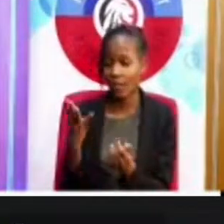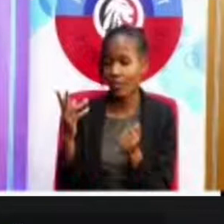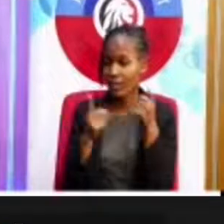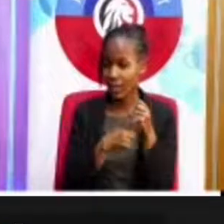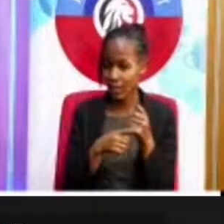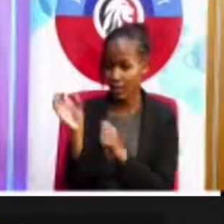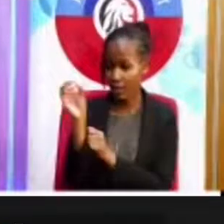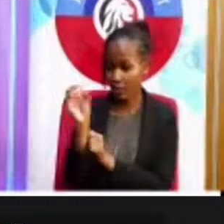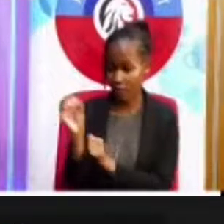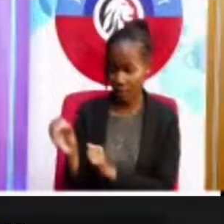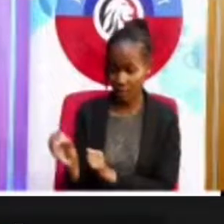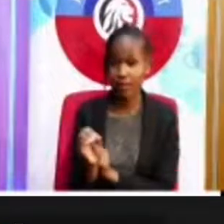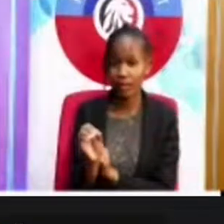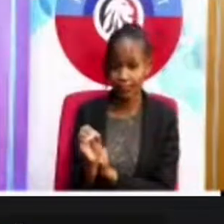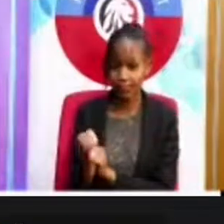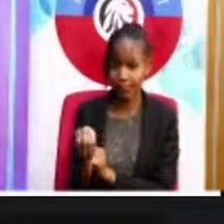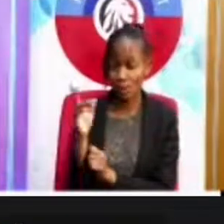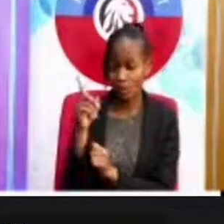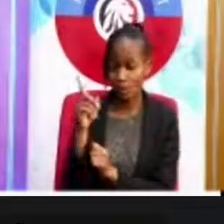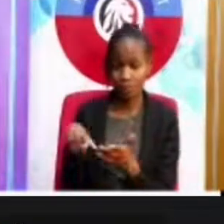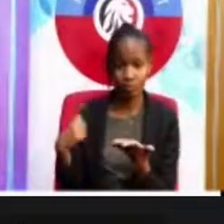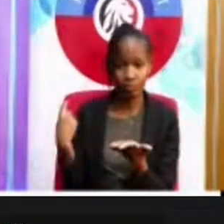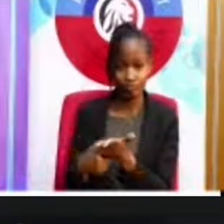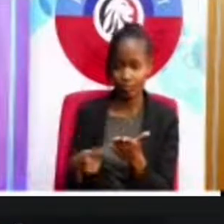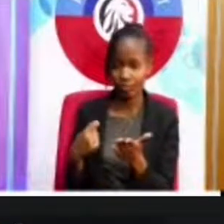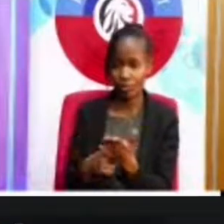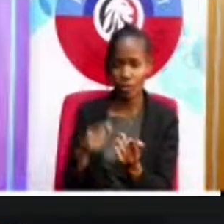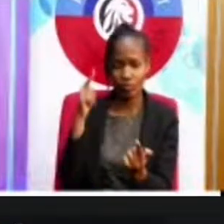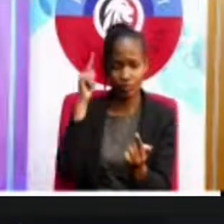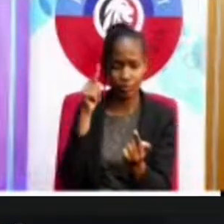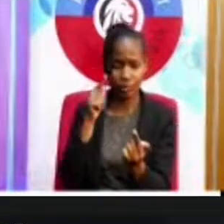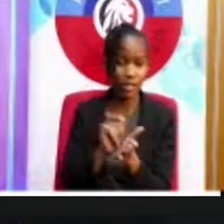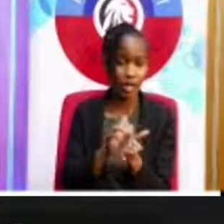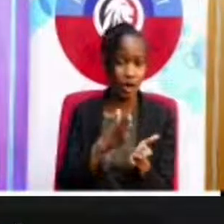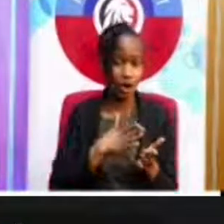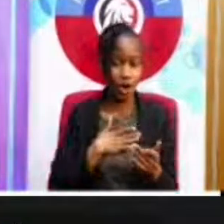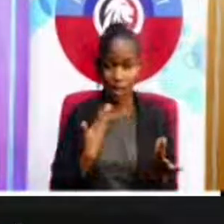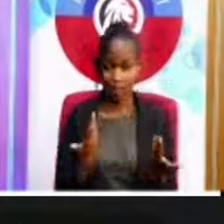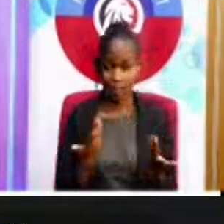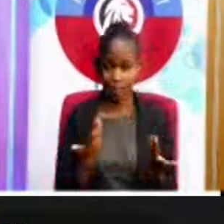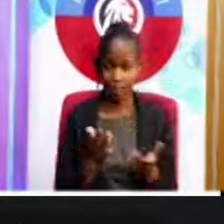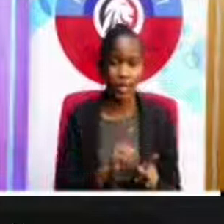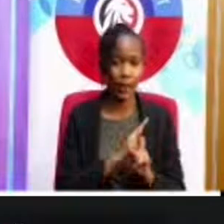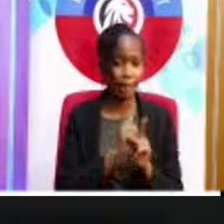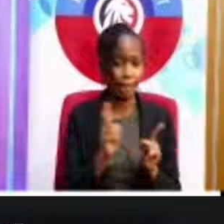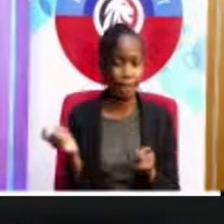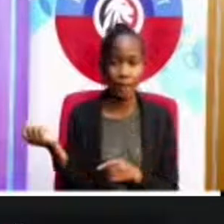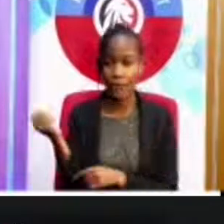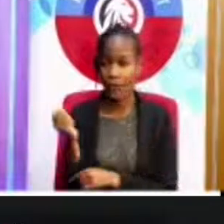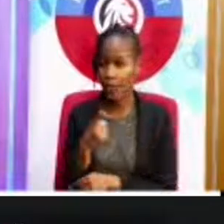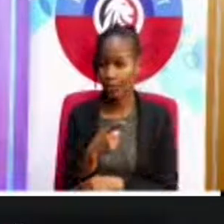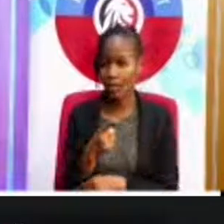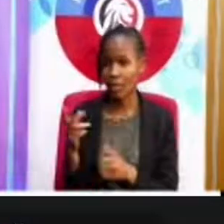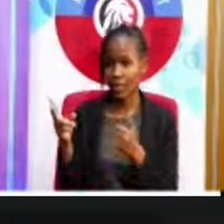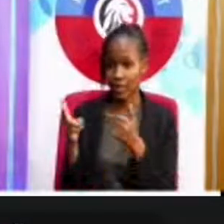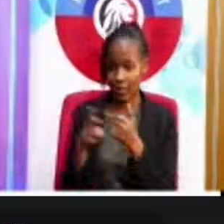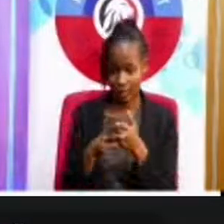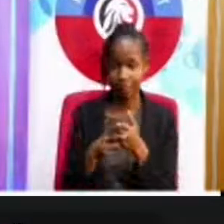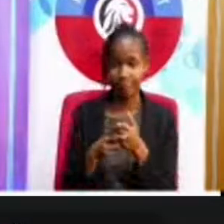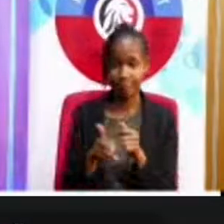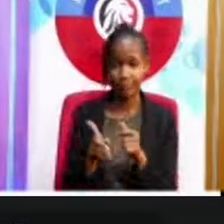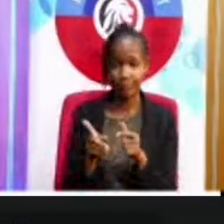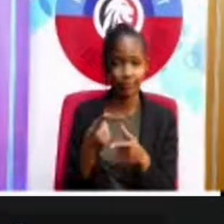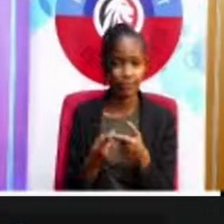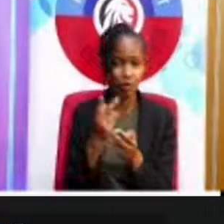46% of the target. And but from the month of July, we have observed